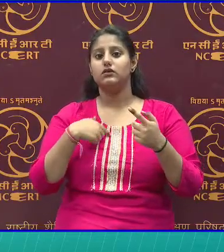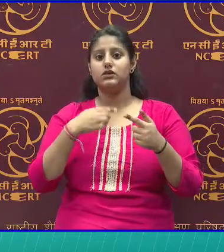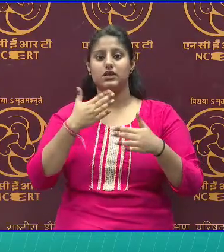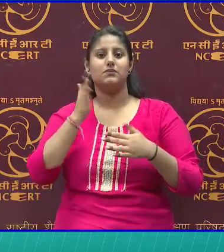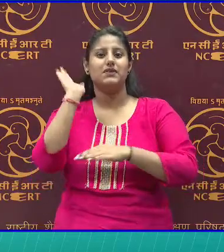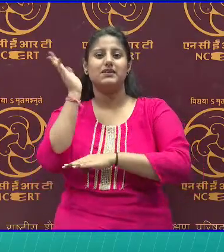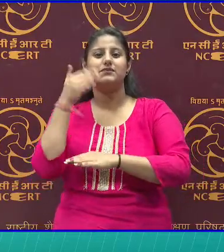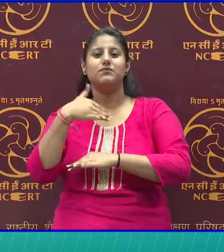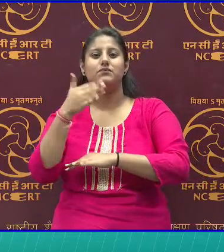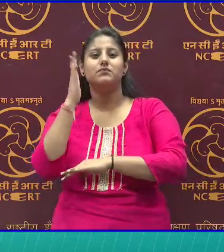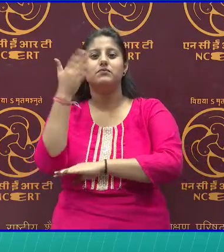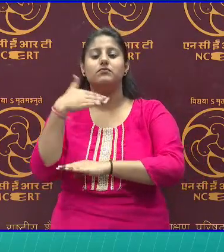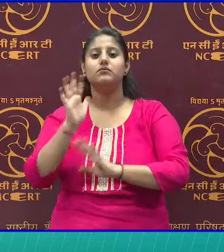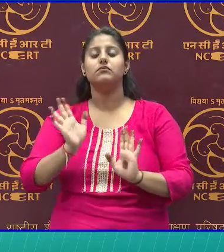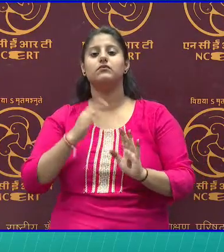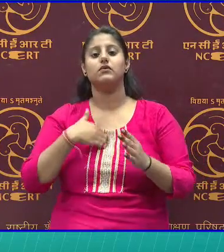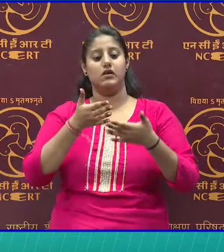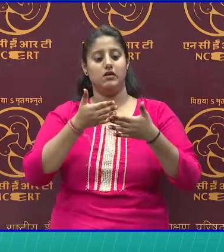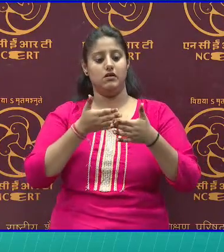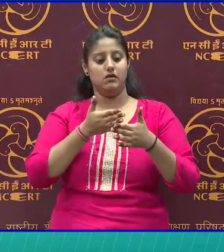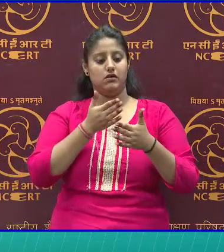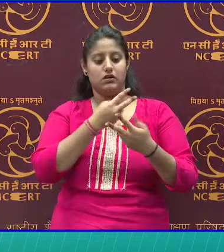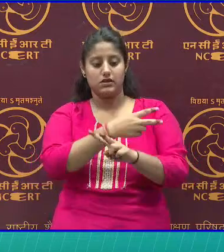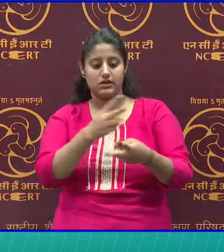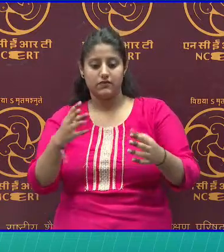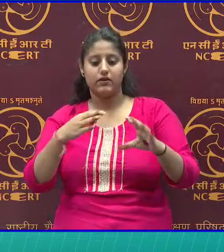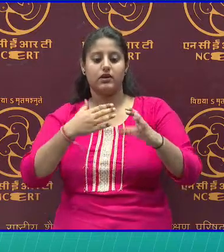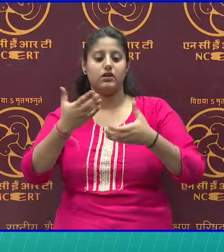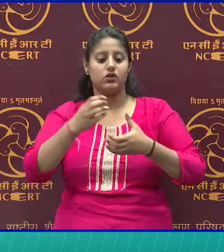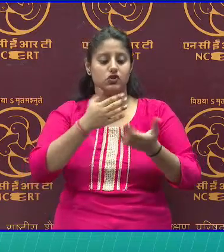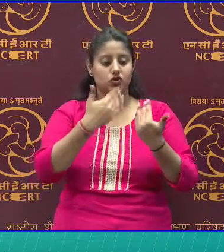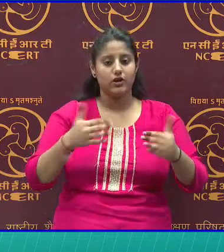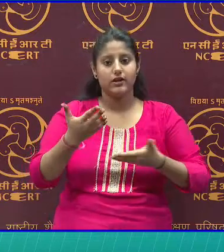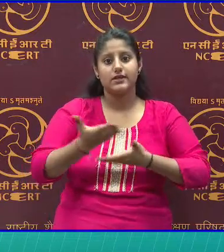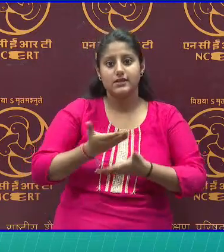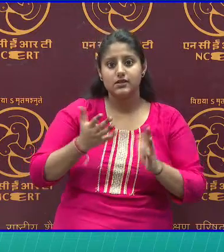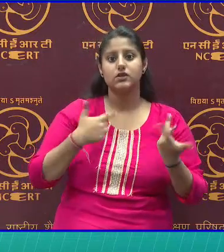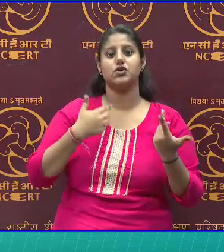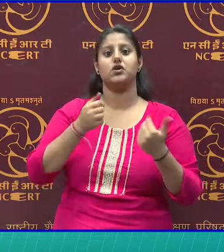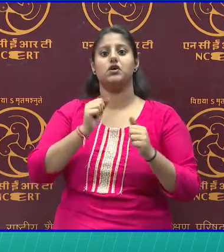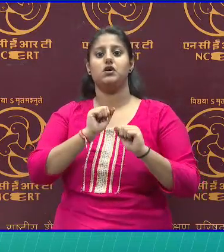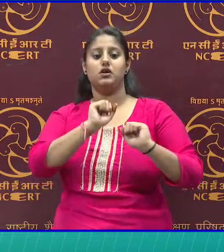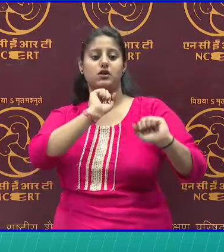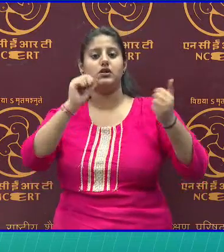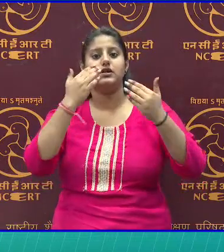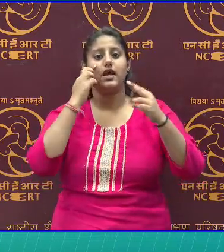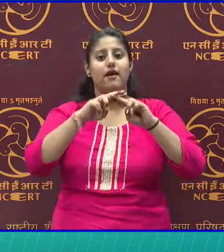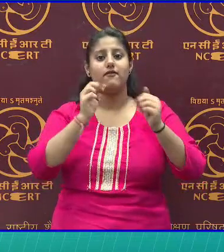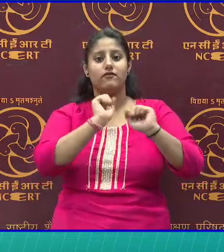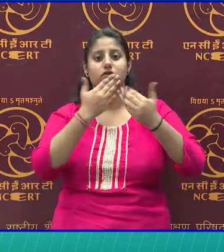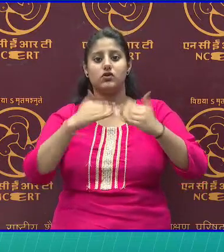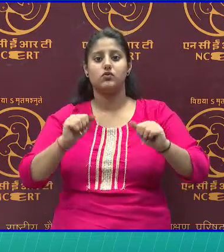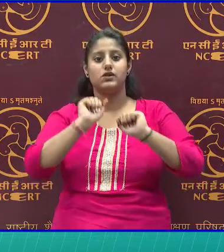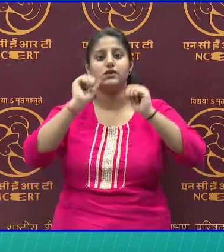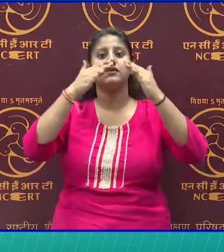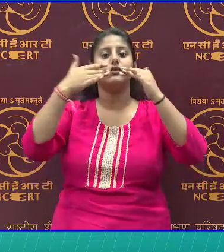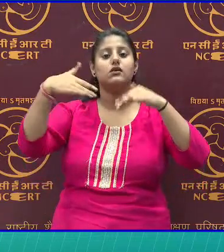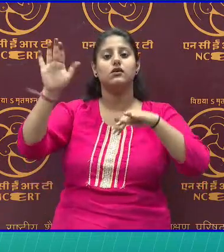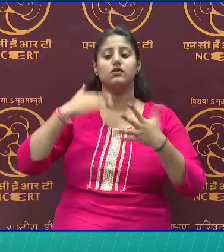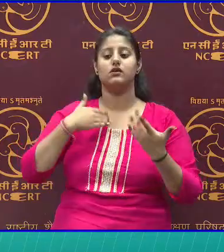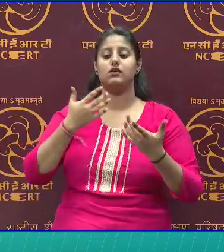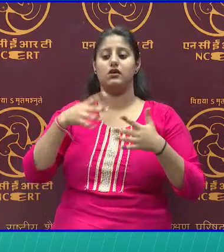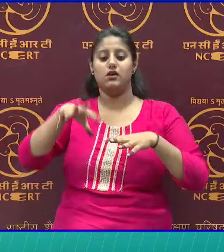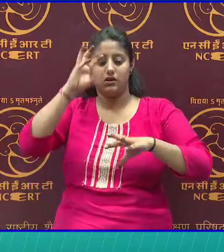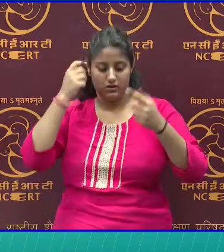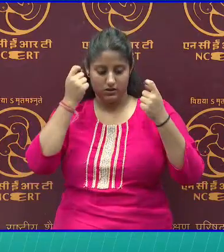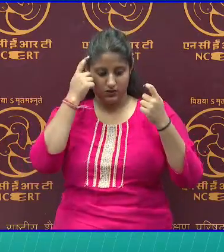is that more of the narrative discussion. Children discuss among themselves. Children go back to their house and then ask their elders about the things what they